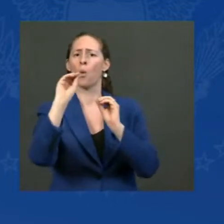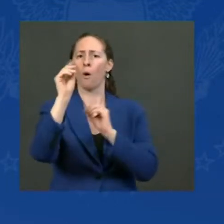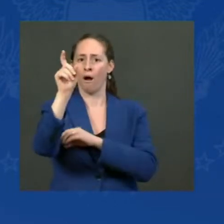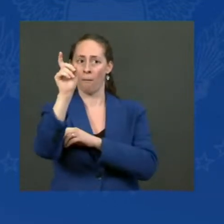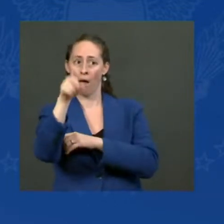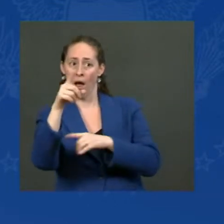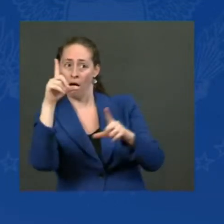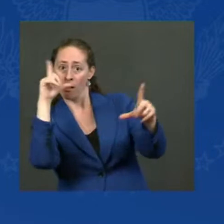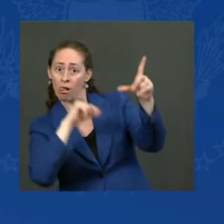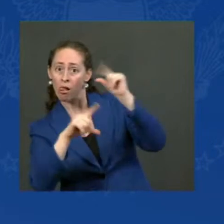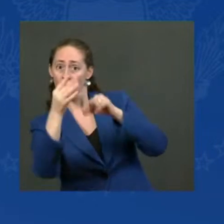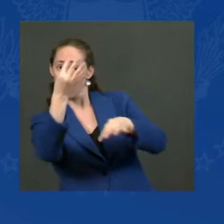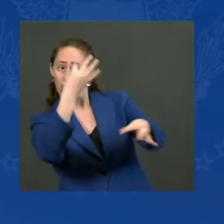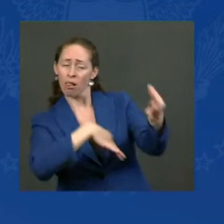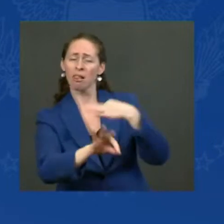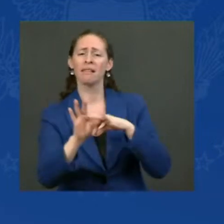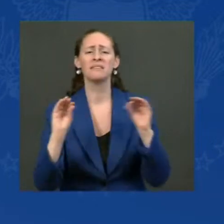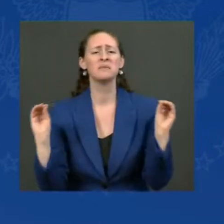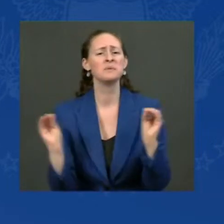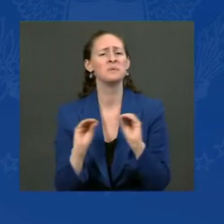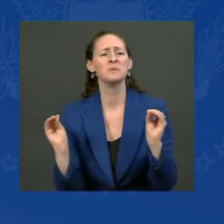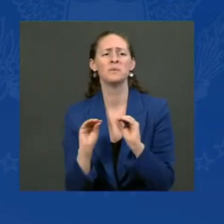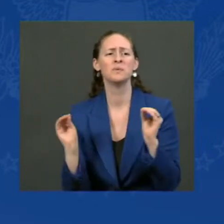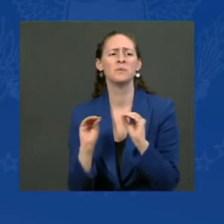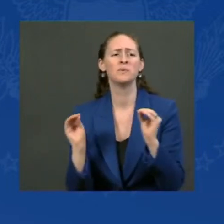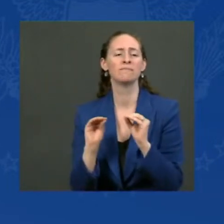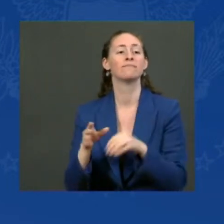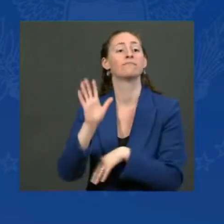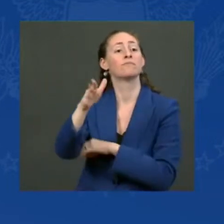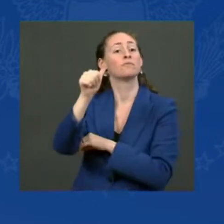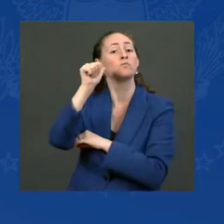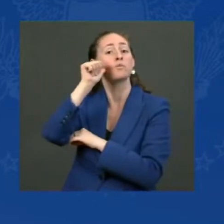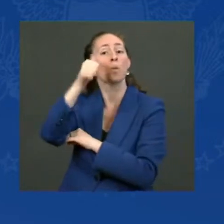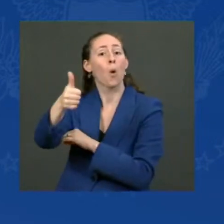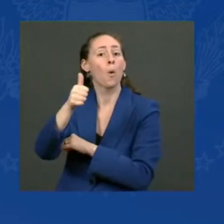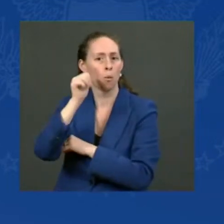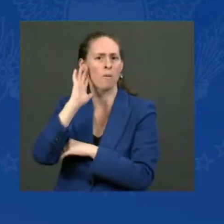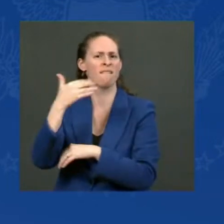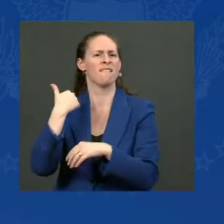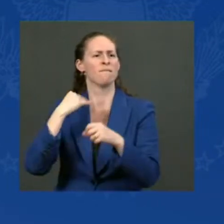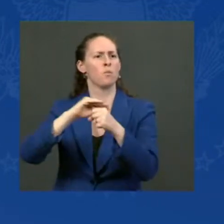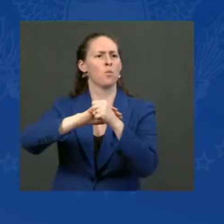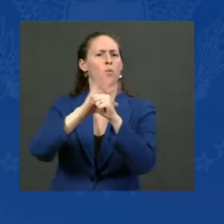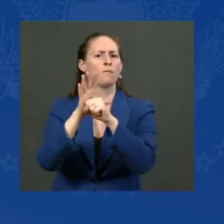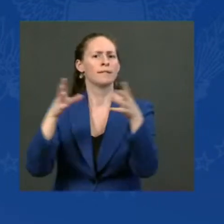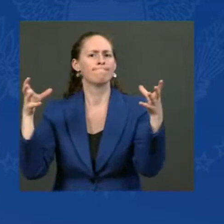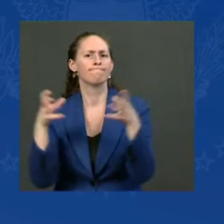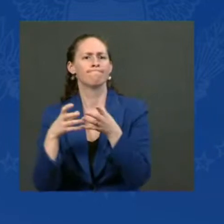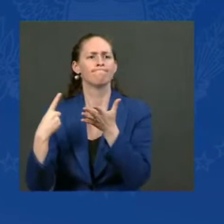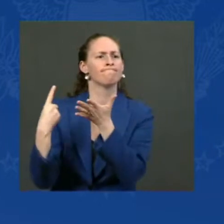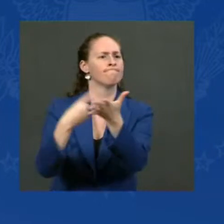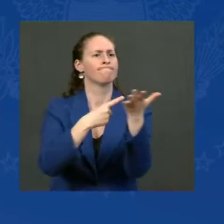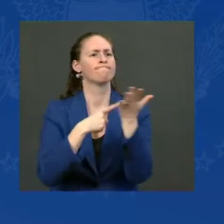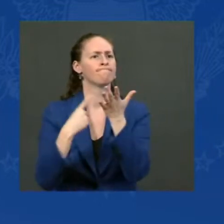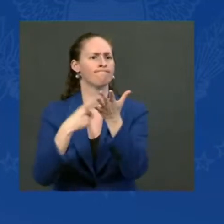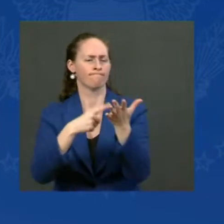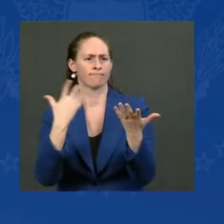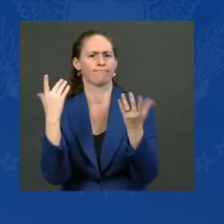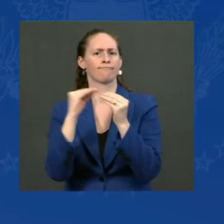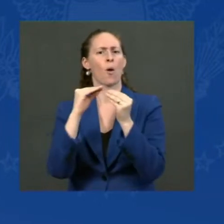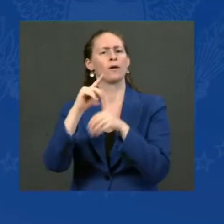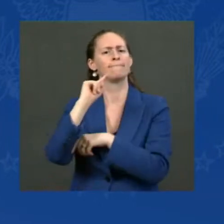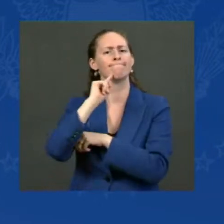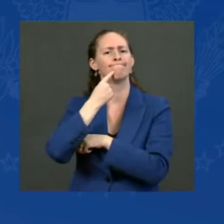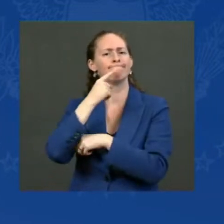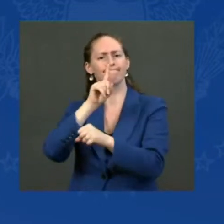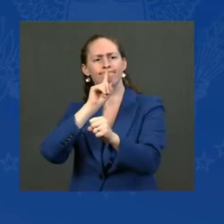the U.S.-hosted Global COVID-19 Summit, I'll be announcing additional commitments as we seek to advance the fight